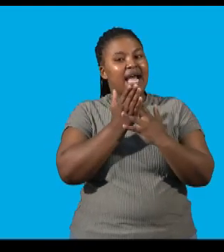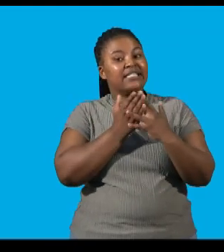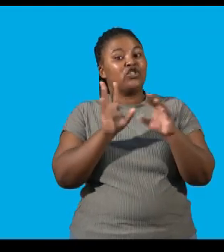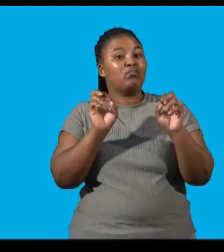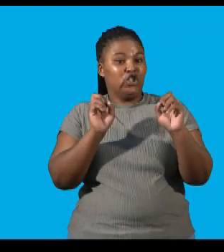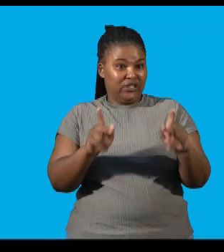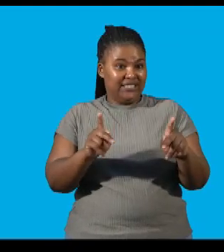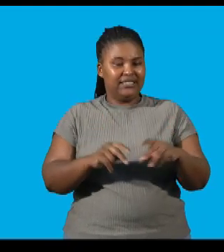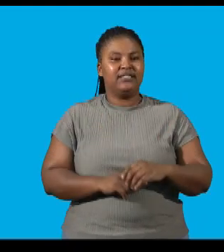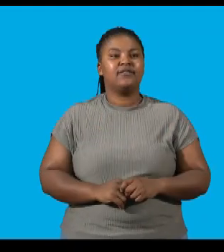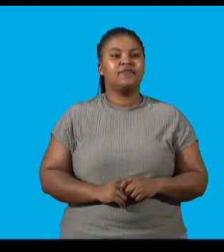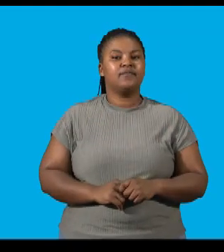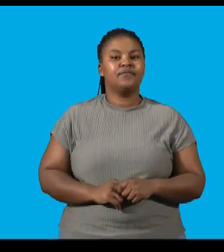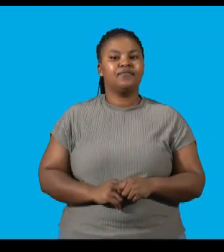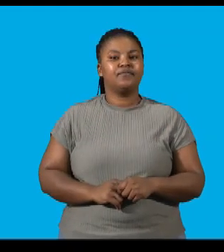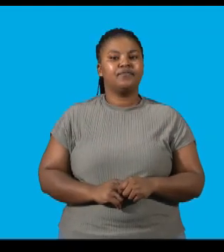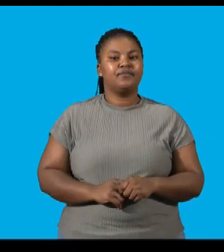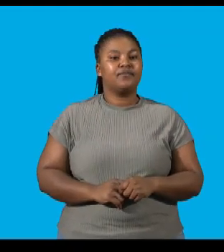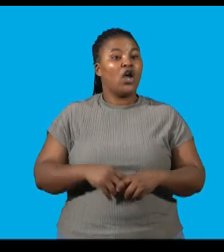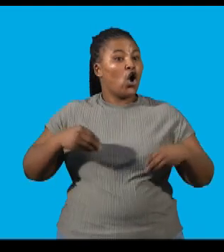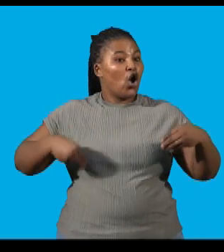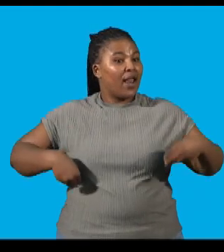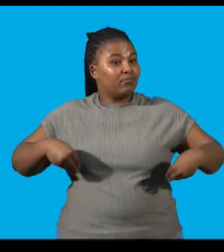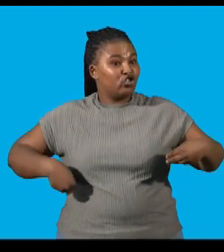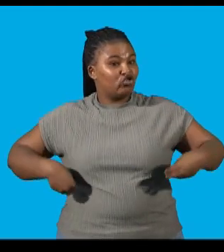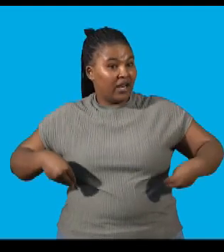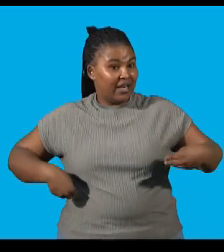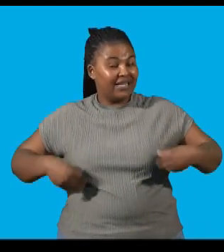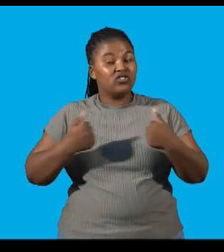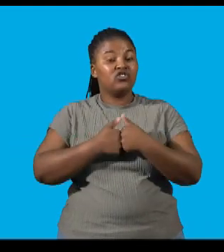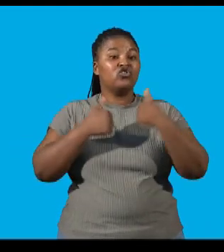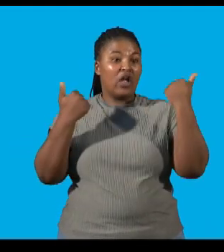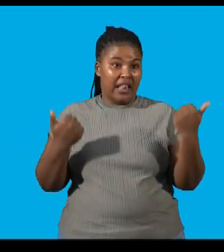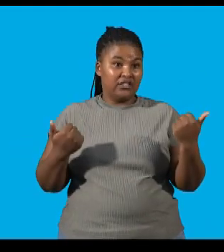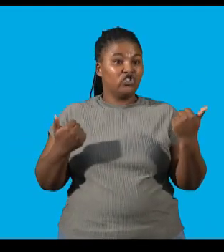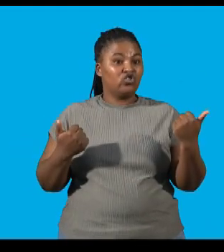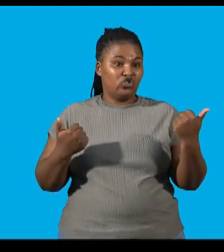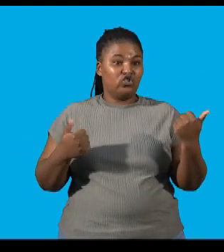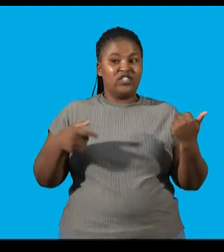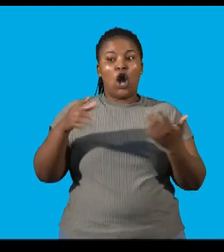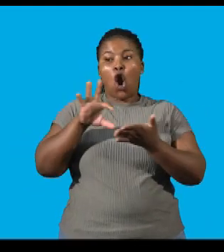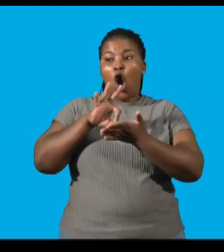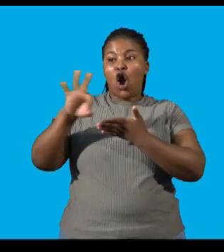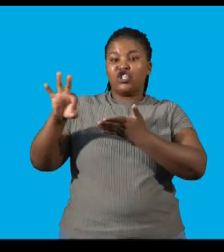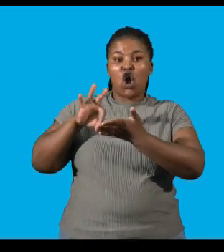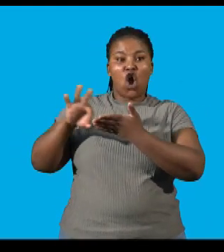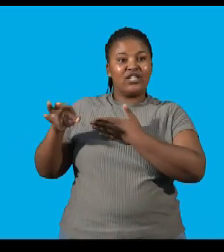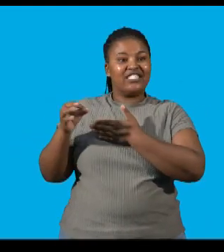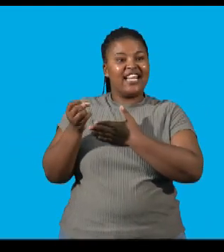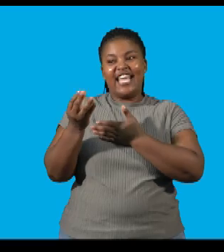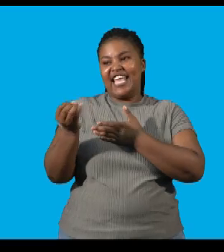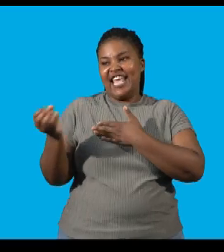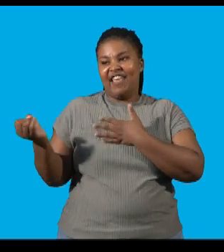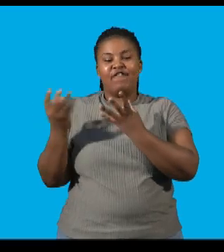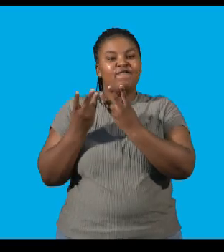economic opportunities. Corruption is another challenge in the awarding of contracts, resulted in